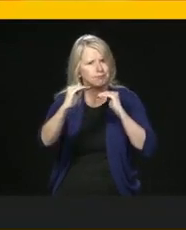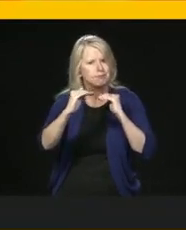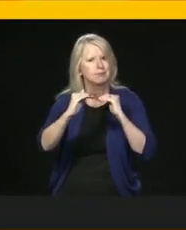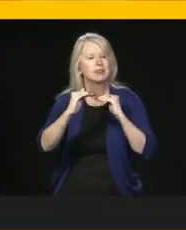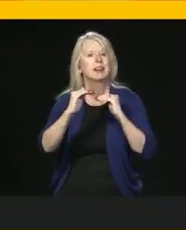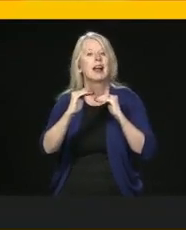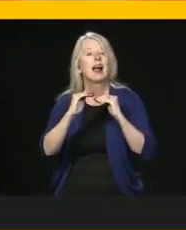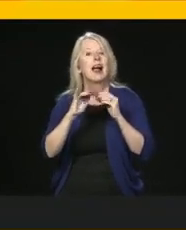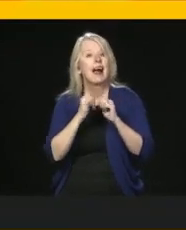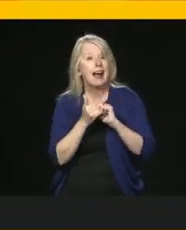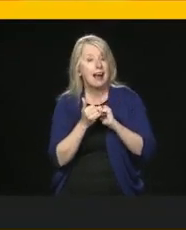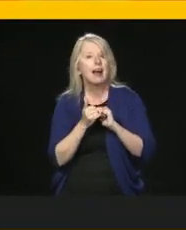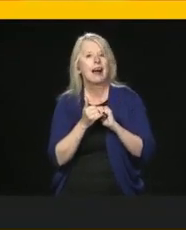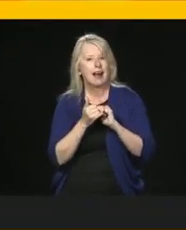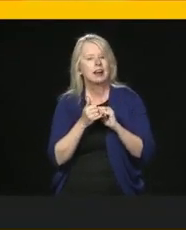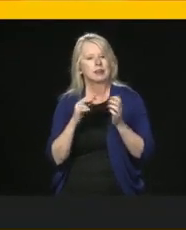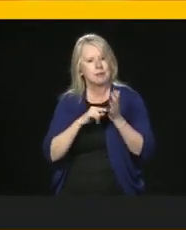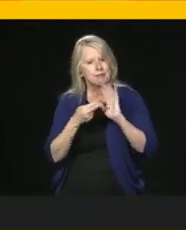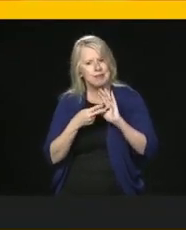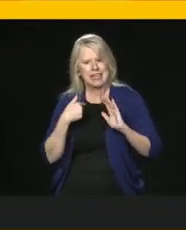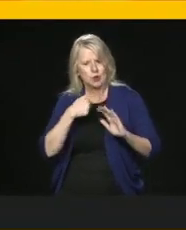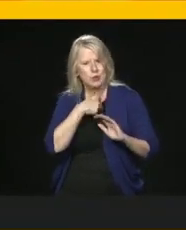research and innovation to occur.